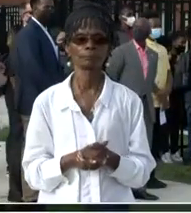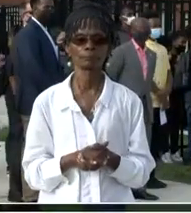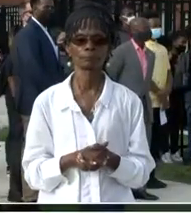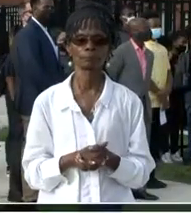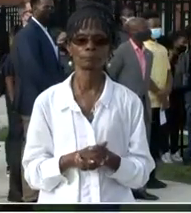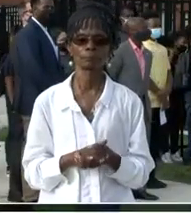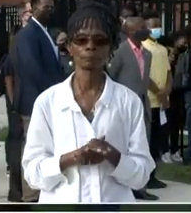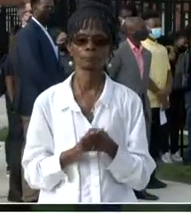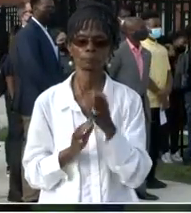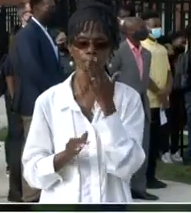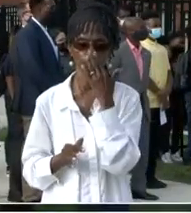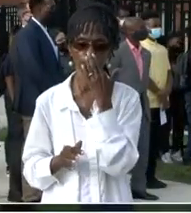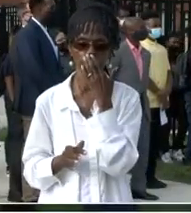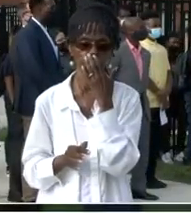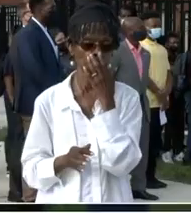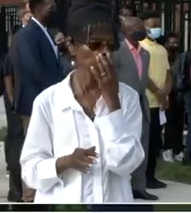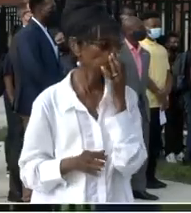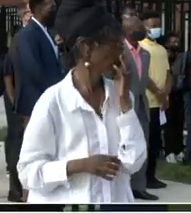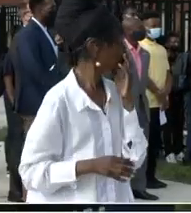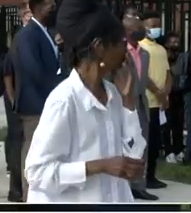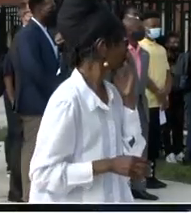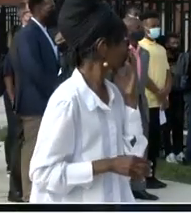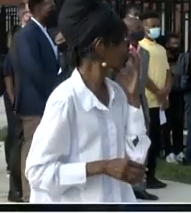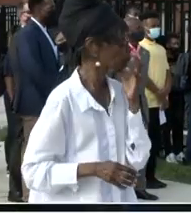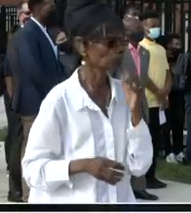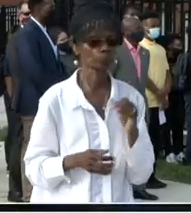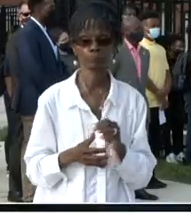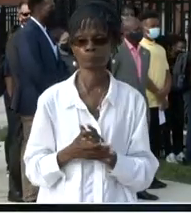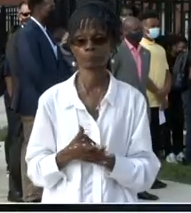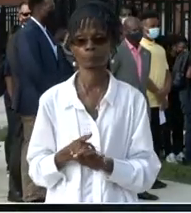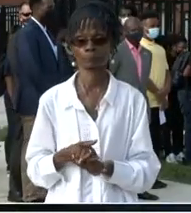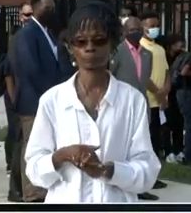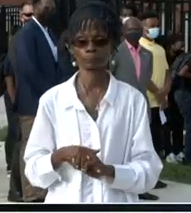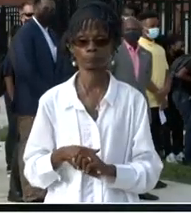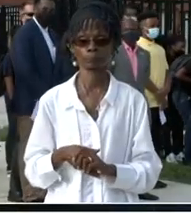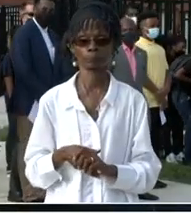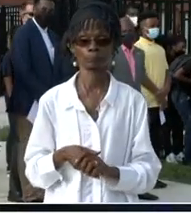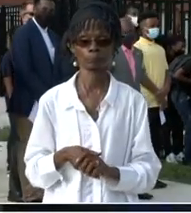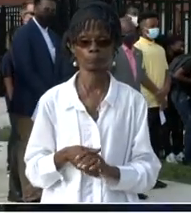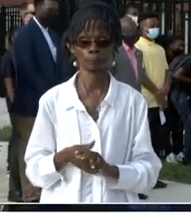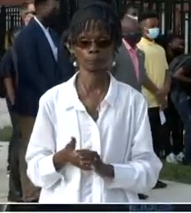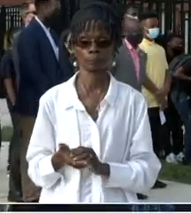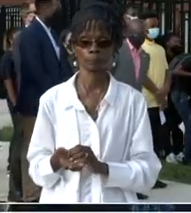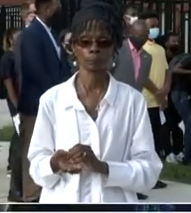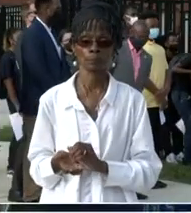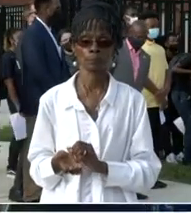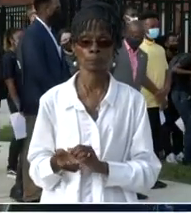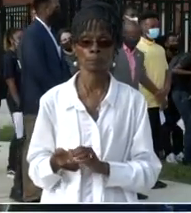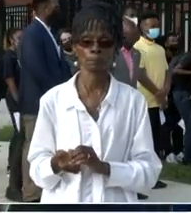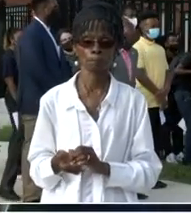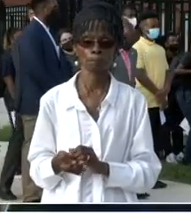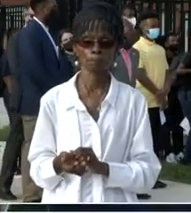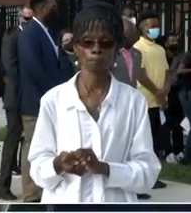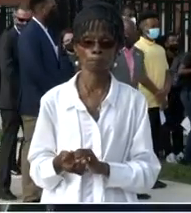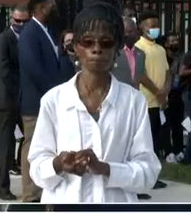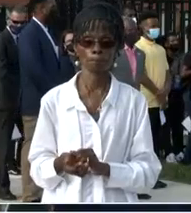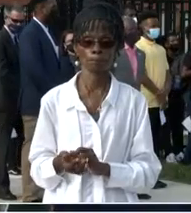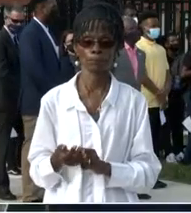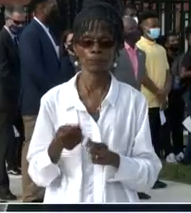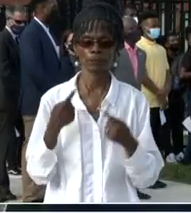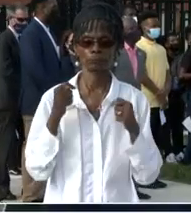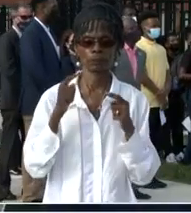So I'm running out of my football analogies, but for DGS,